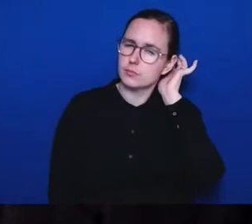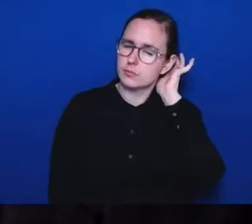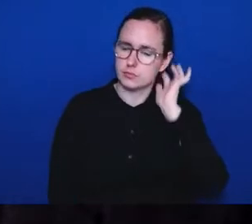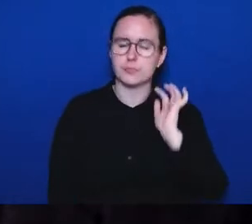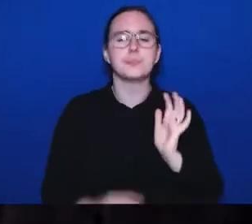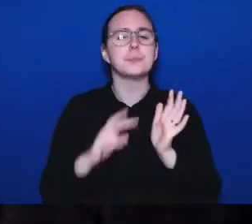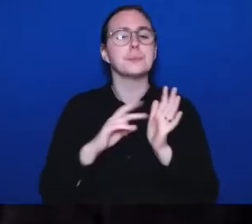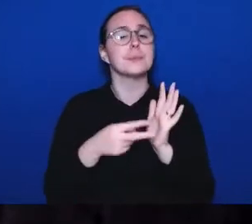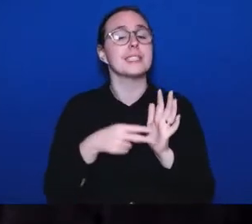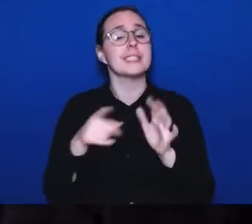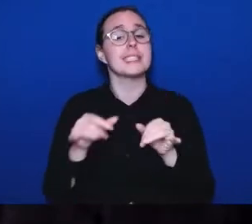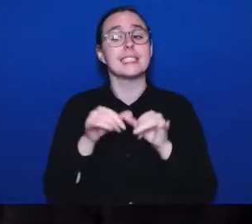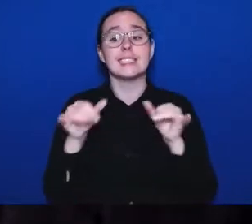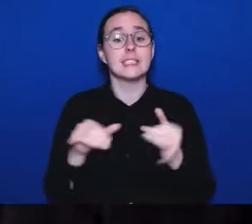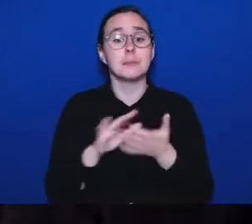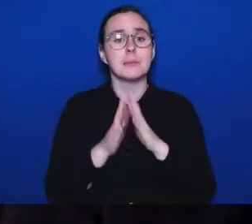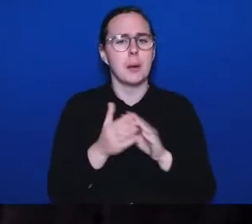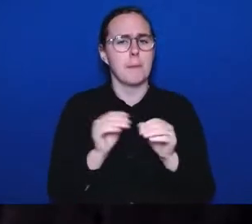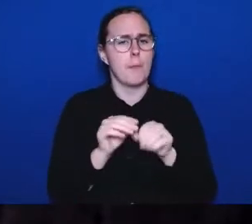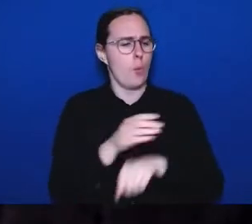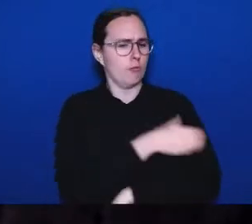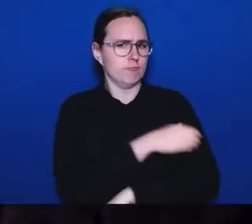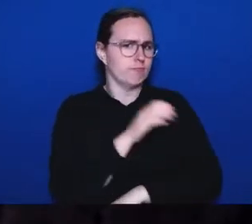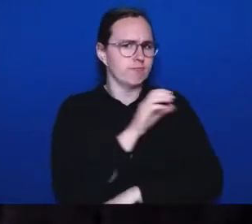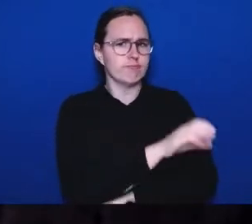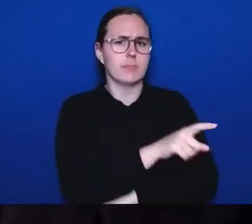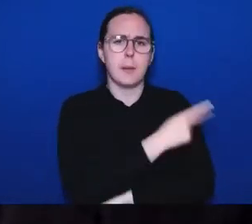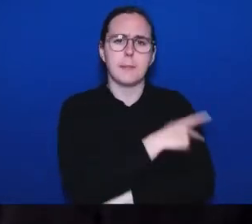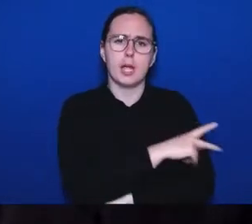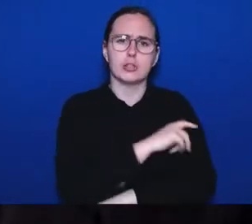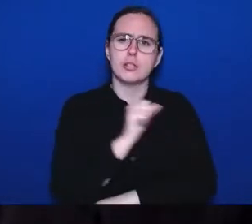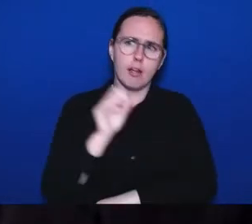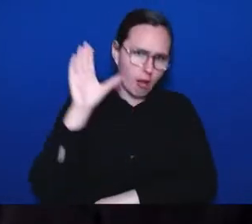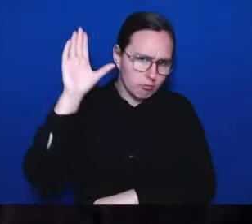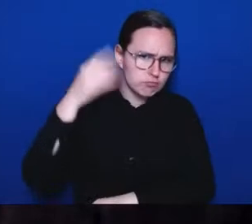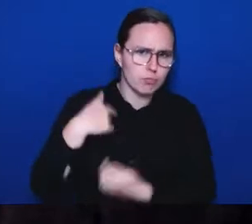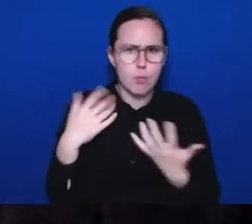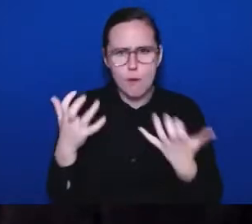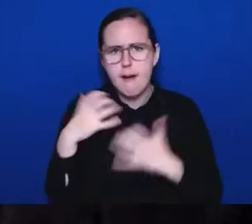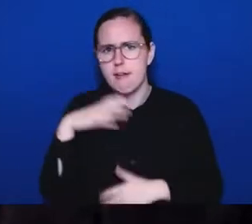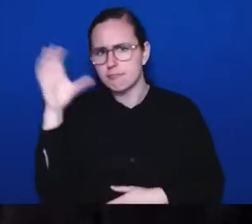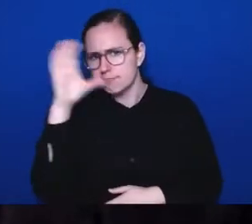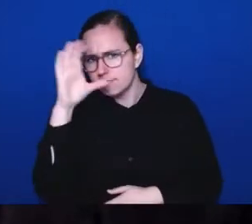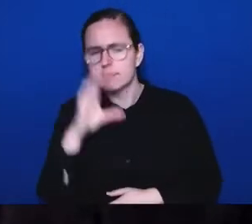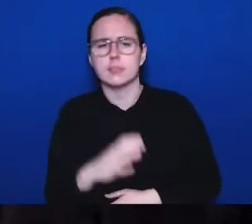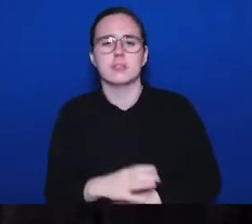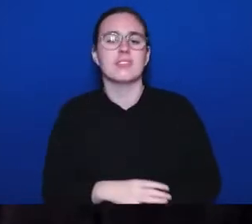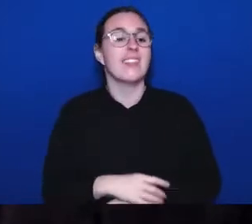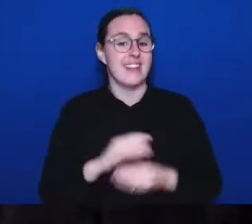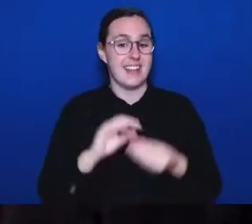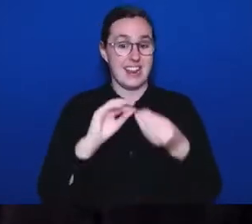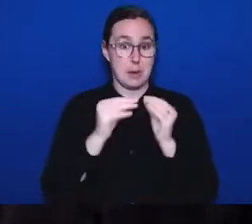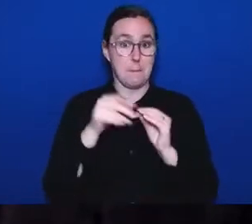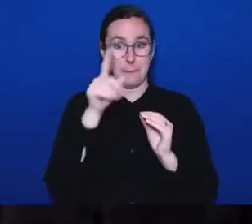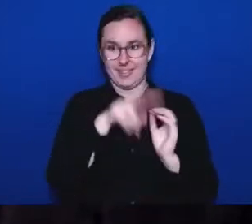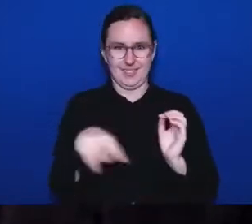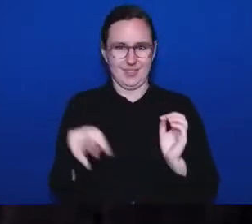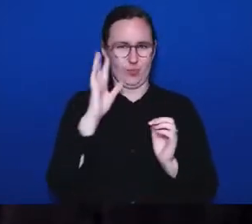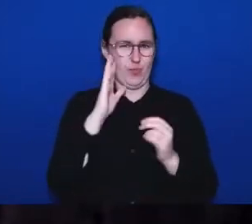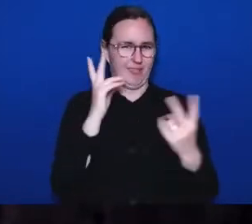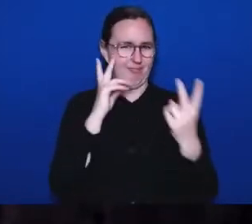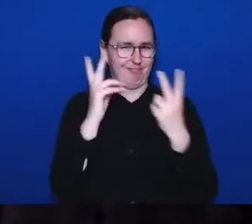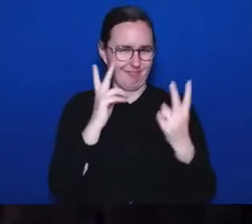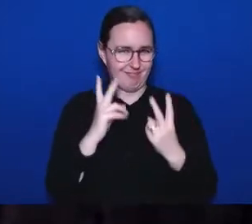setting new benchmarks, finally having benchmarks in BC, and a system that's linked together. We've agreed to work together